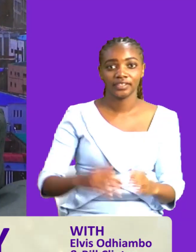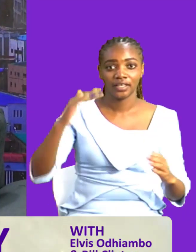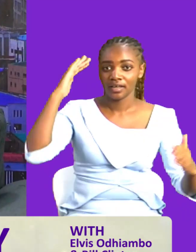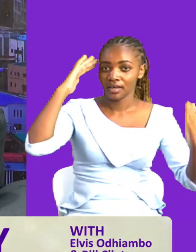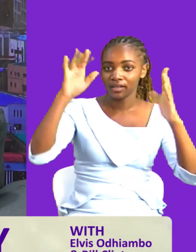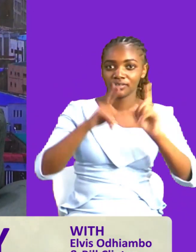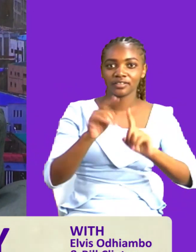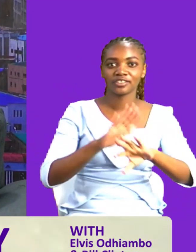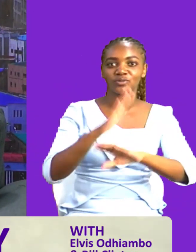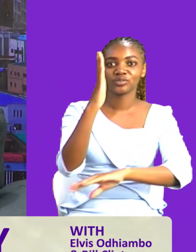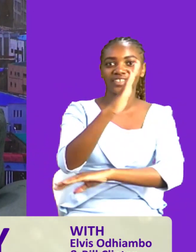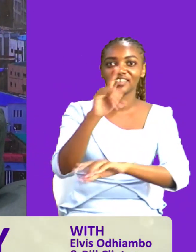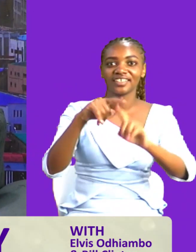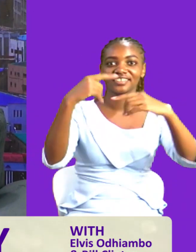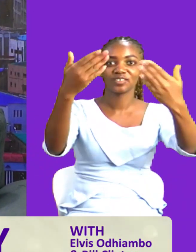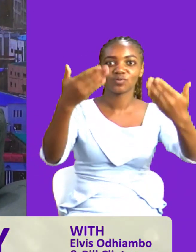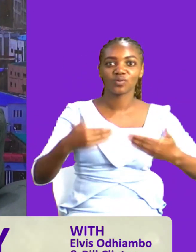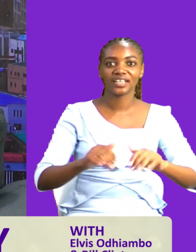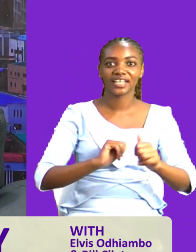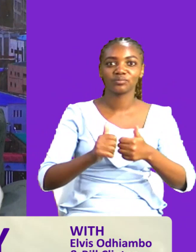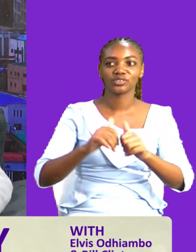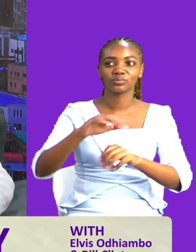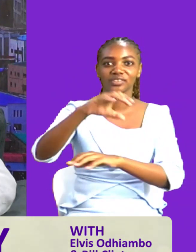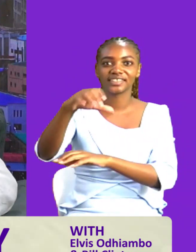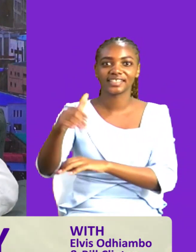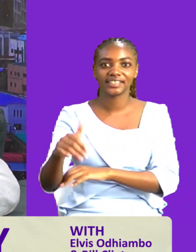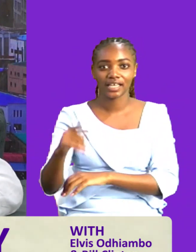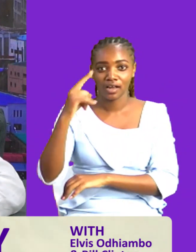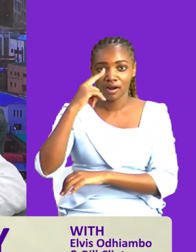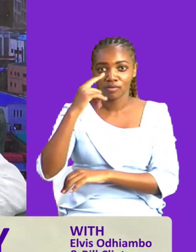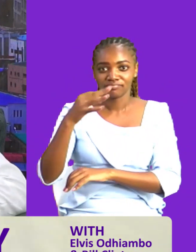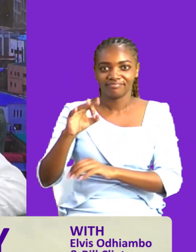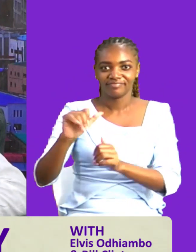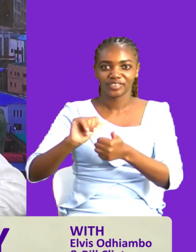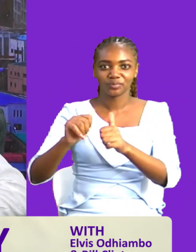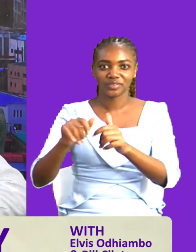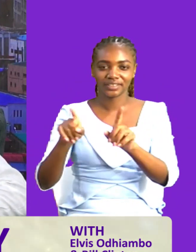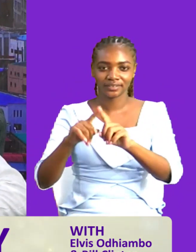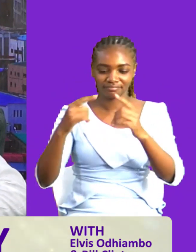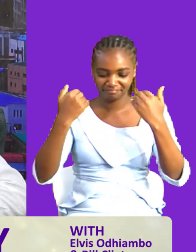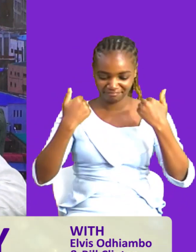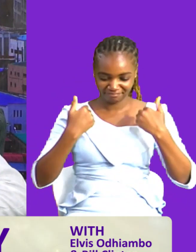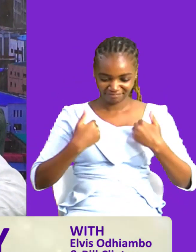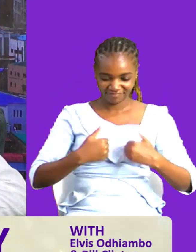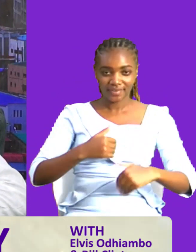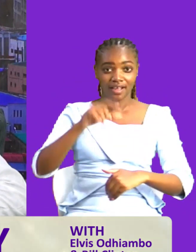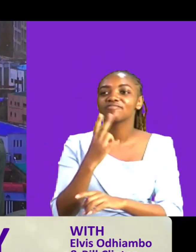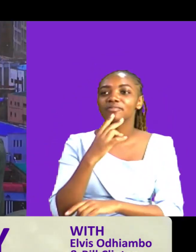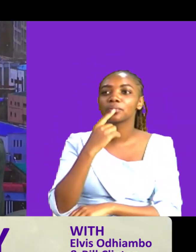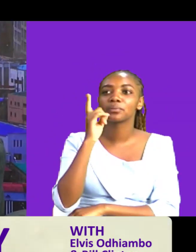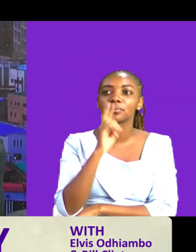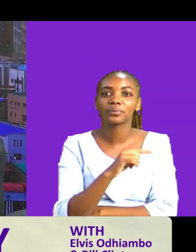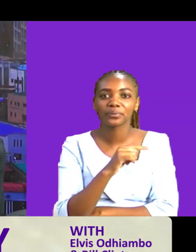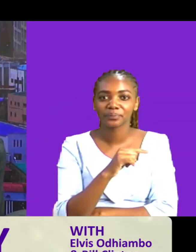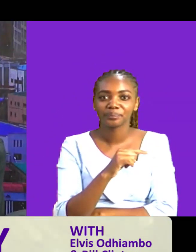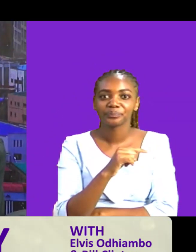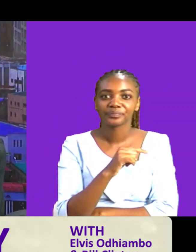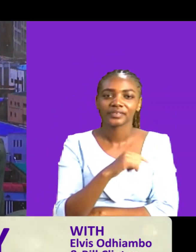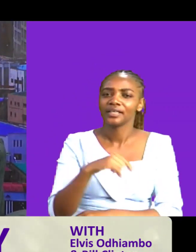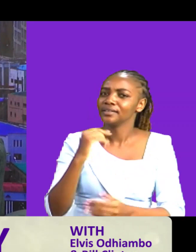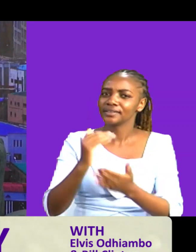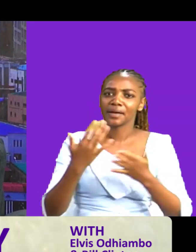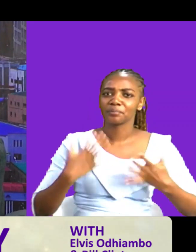And a very good evening. Welcome to Sports City, your home of sports analysis. You are with me, Bill Clinton Odhiambo. Most of us are